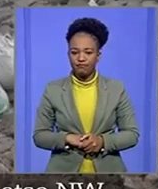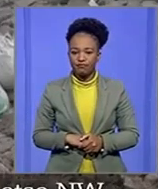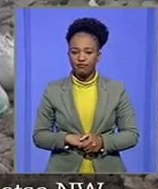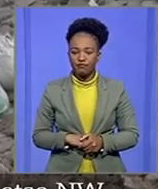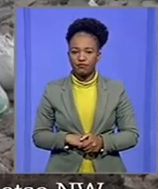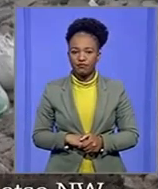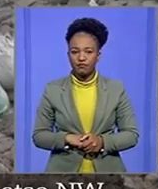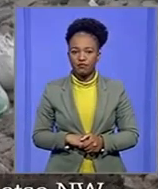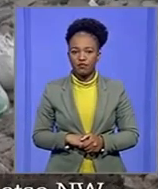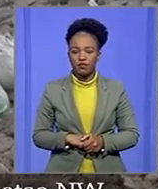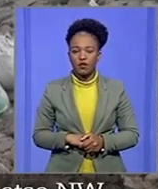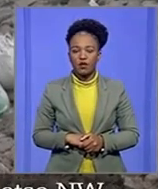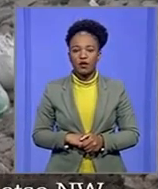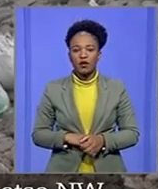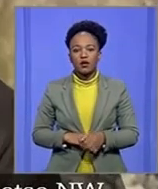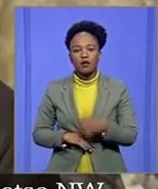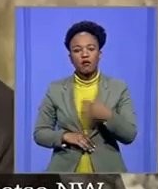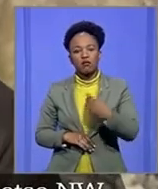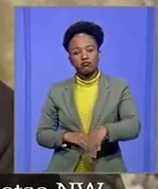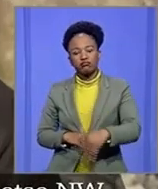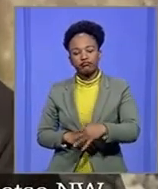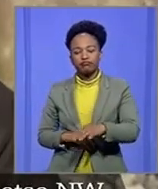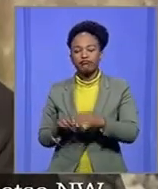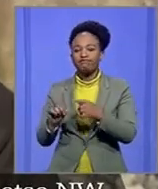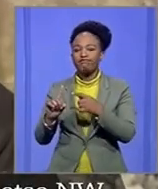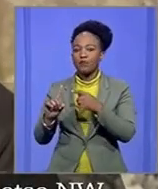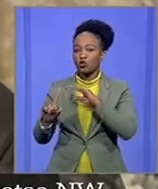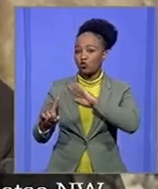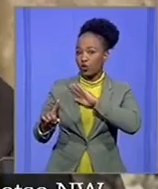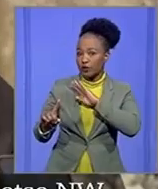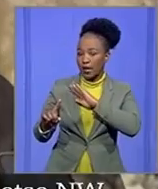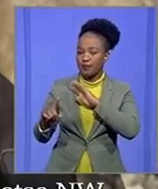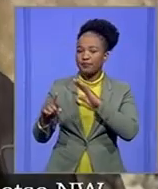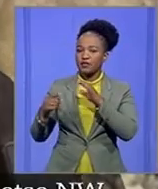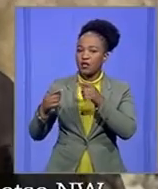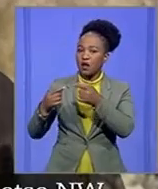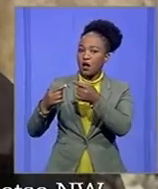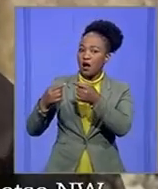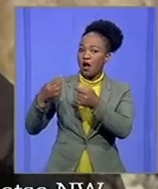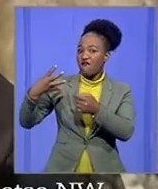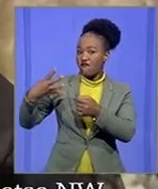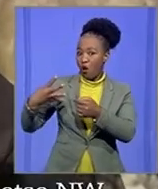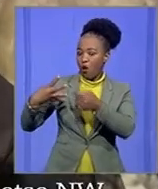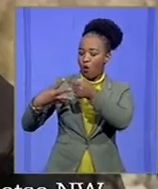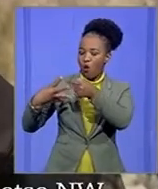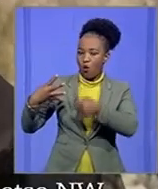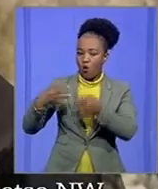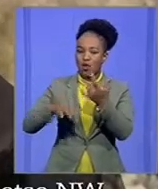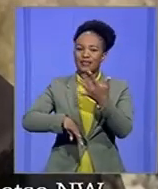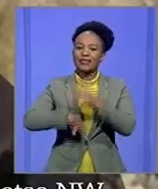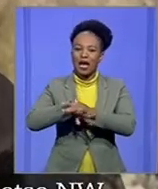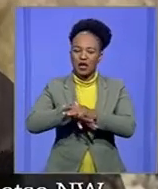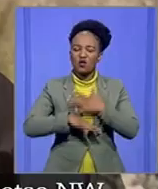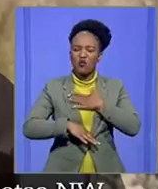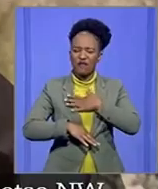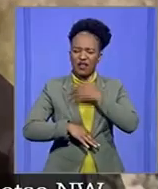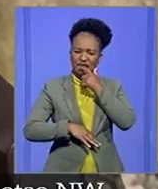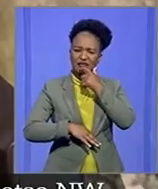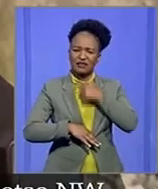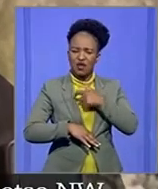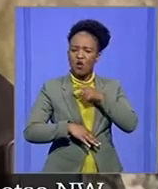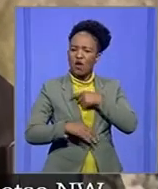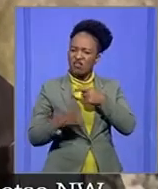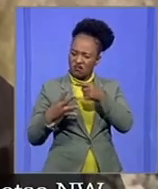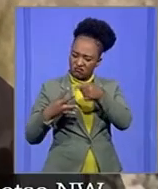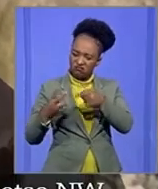Re utlwile ka kutlo botlhoko go latlhegelwa ke maloko a rona le maana a sesole sa rona ba ileng gore bana ba rometse jalo mo province jaaka karolo